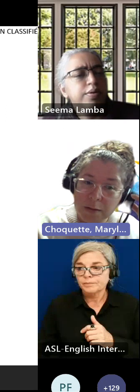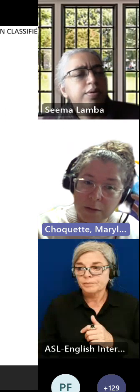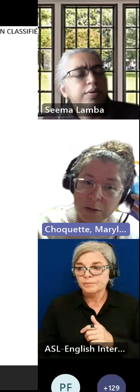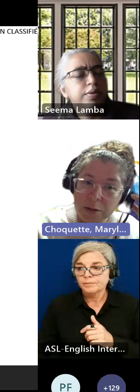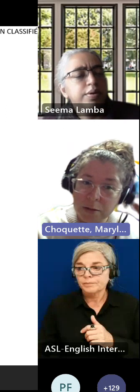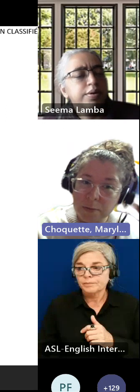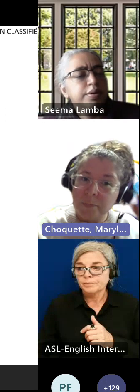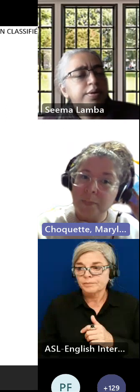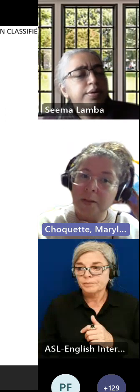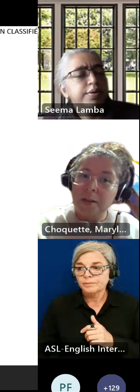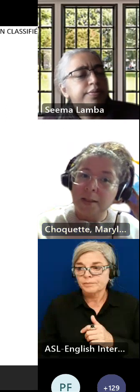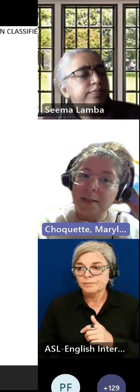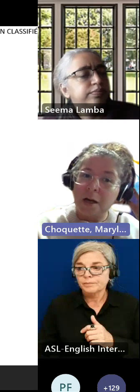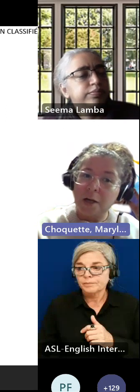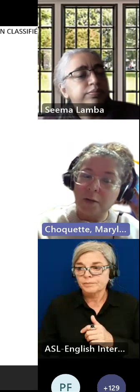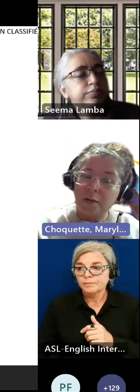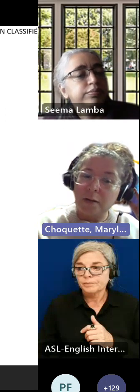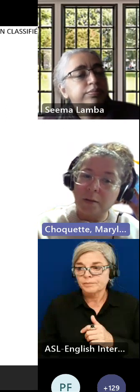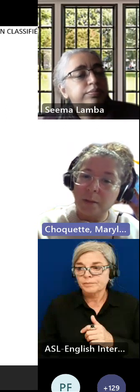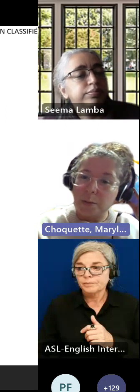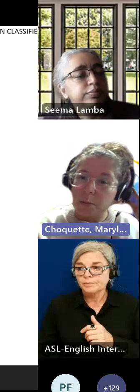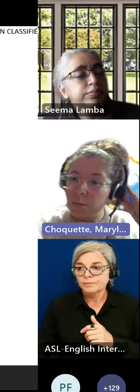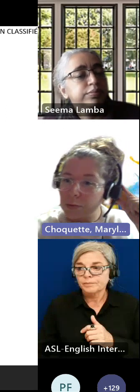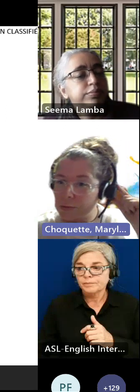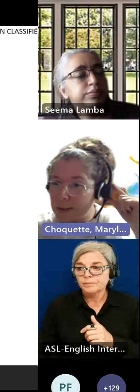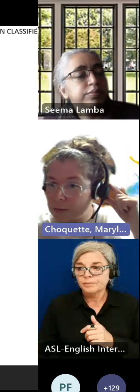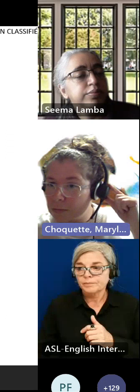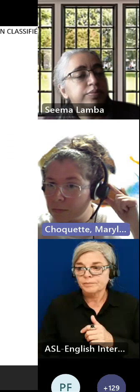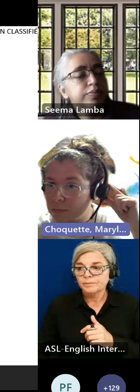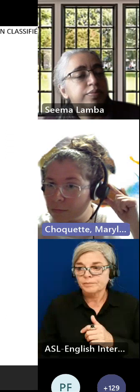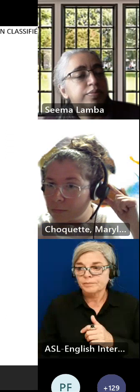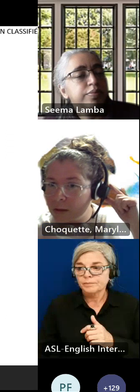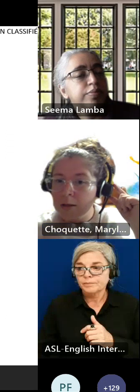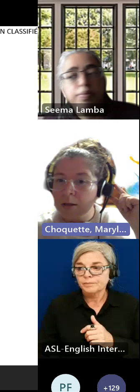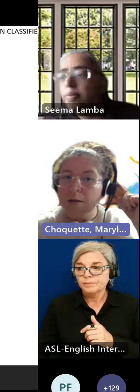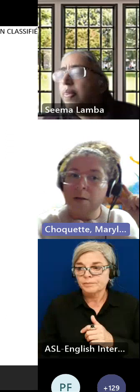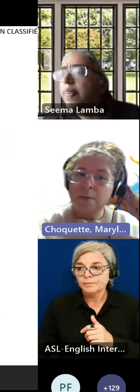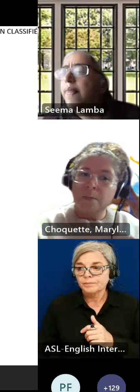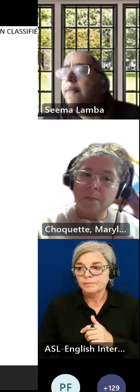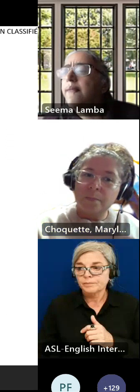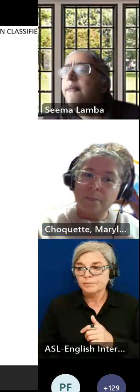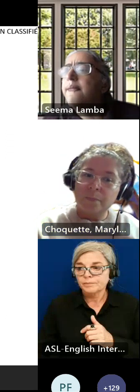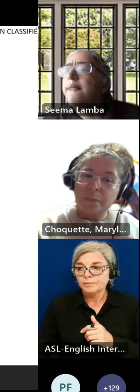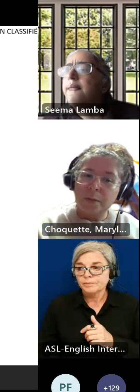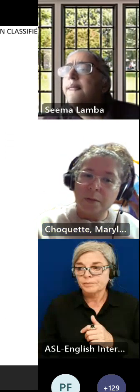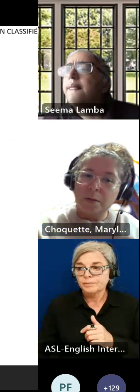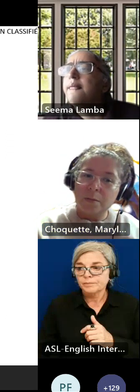the representation, it's higher than the benchmark pour Suzanne.